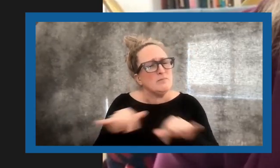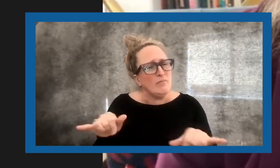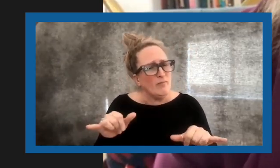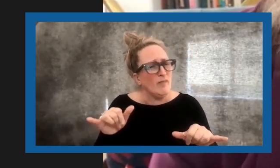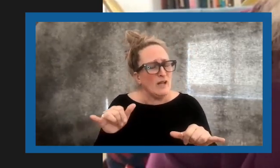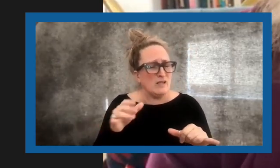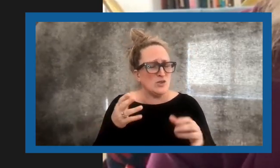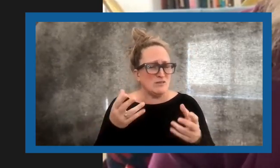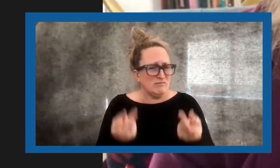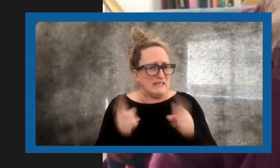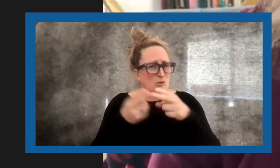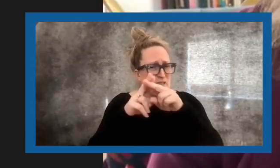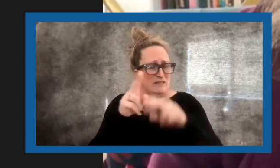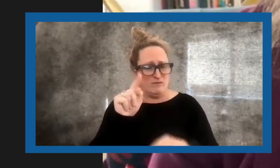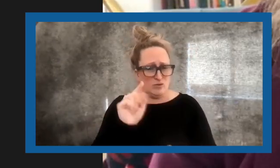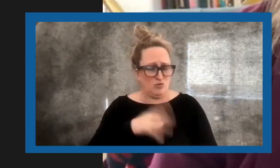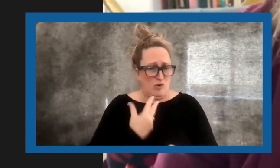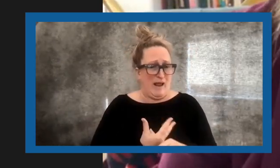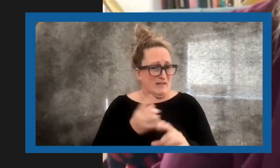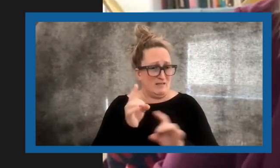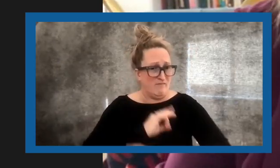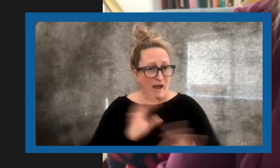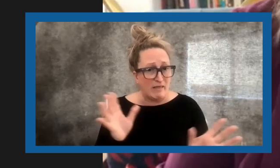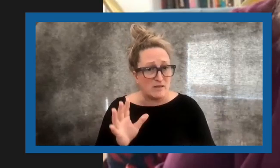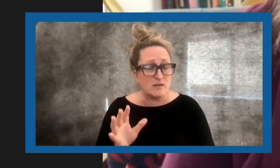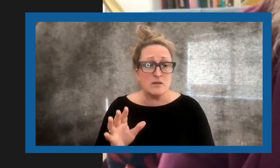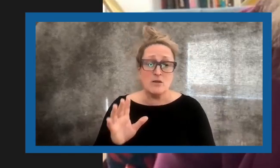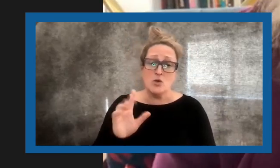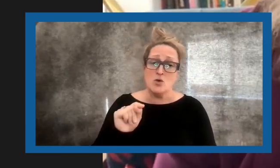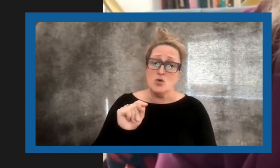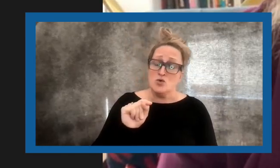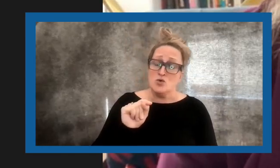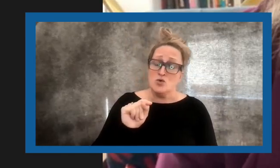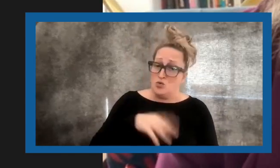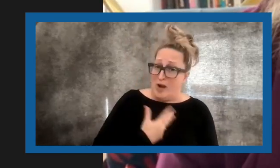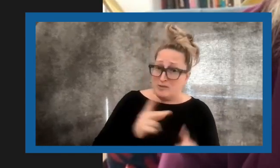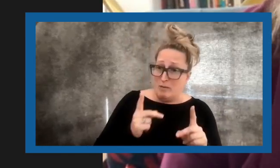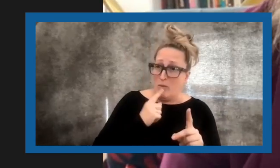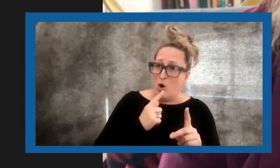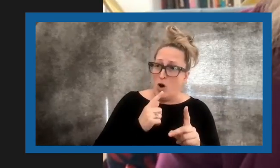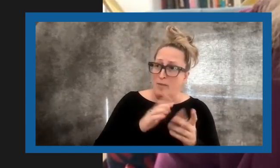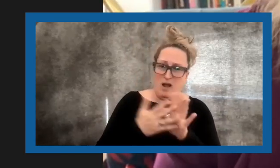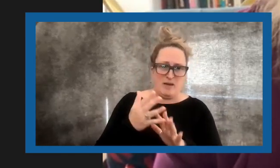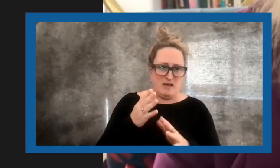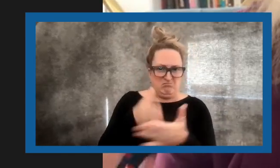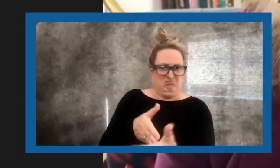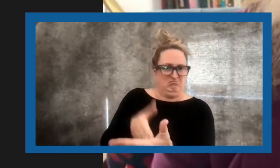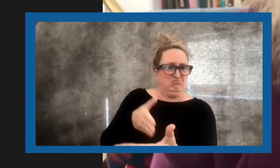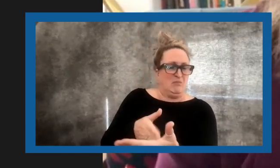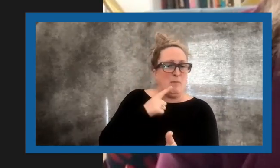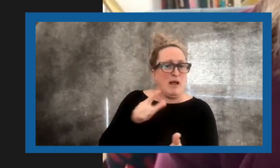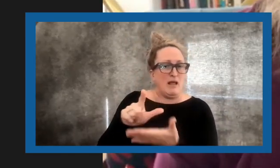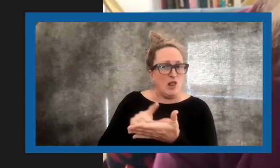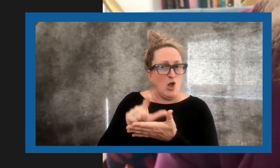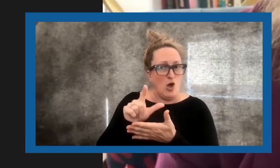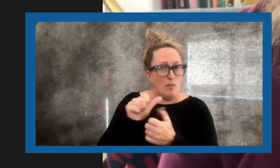in anti-transgender violence. As trans people are demonized by lawmakers, the